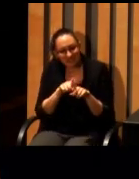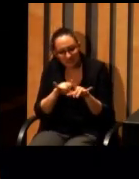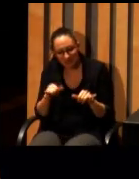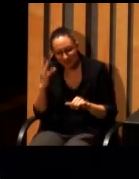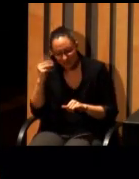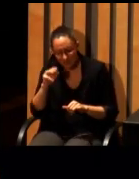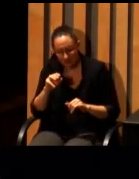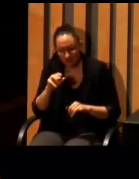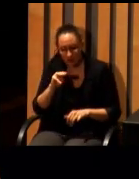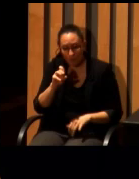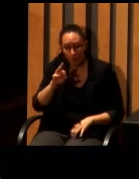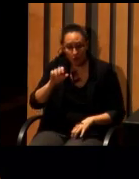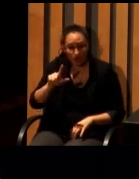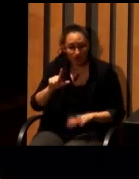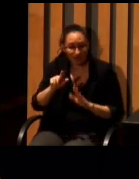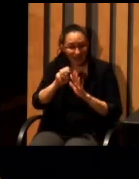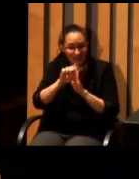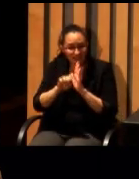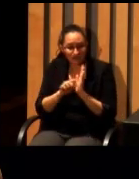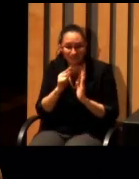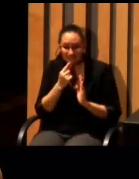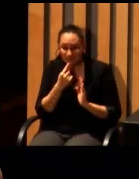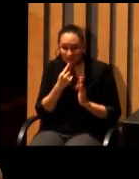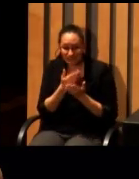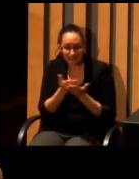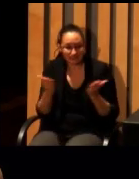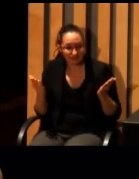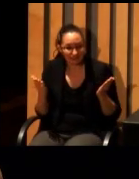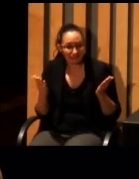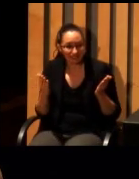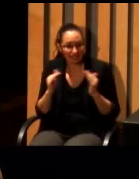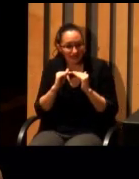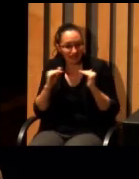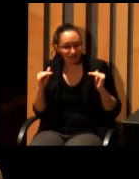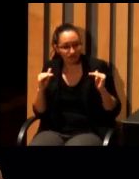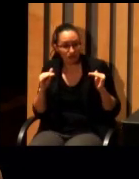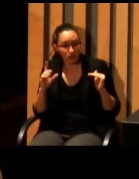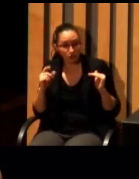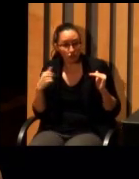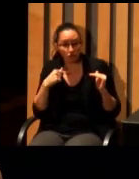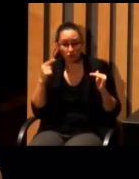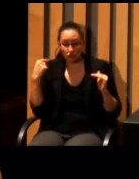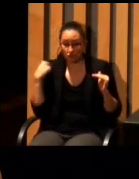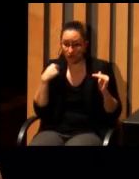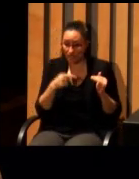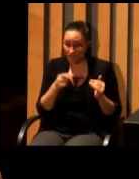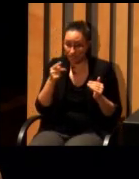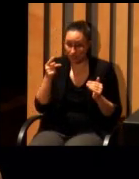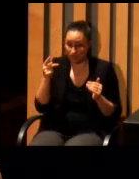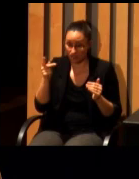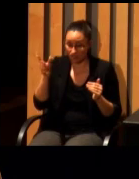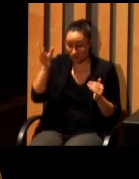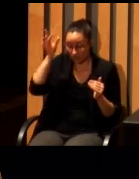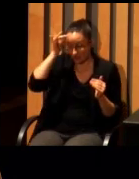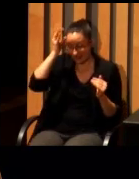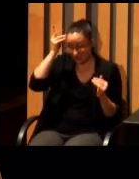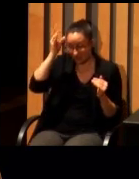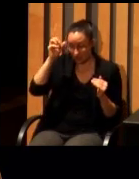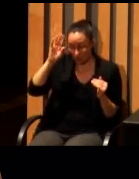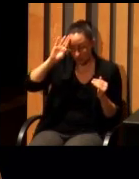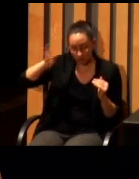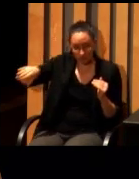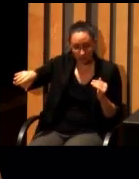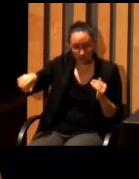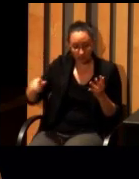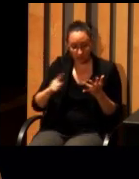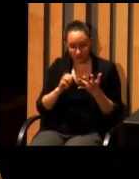ethical seriousness, right, and the ways which we as a collective, as a group of people, bring these things to bear on the world. So, oh, and back to the youth,